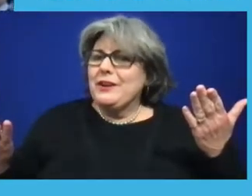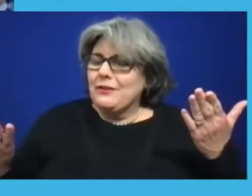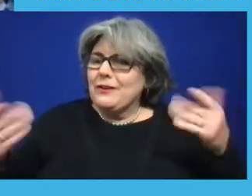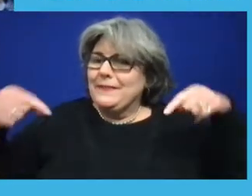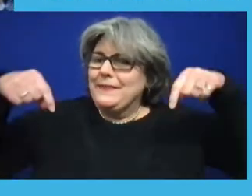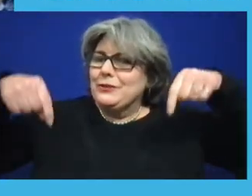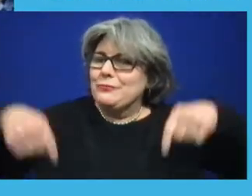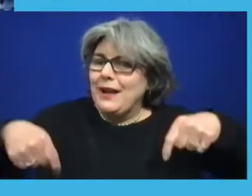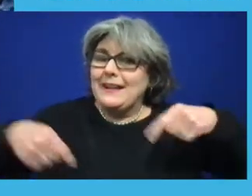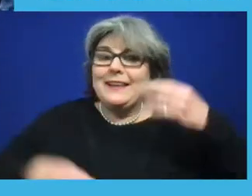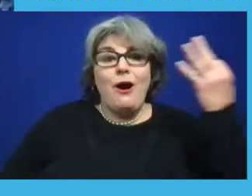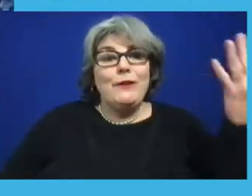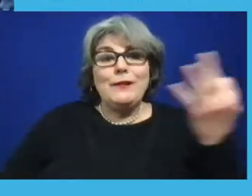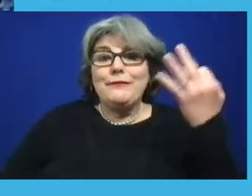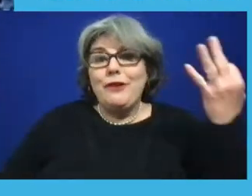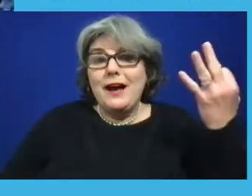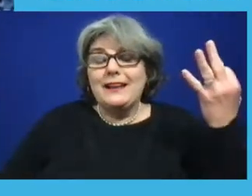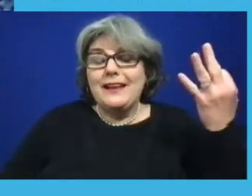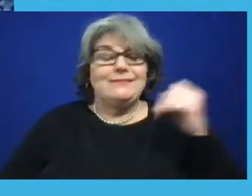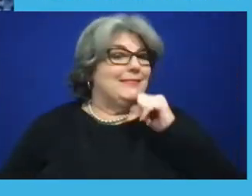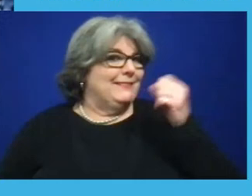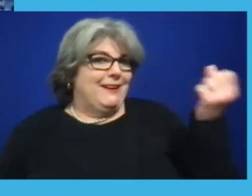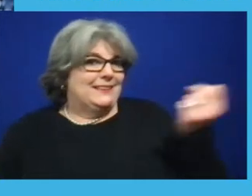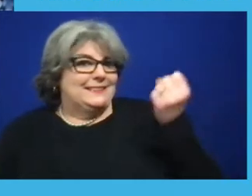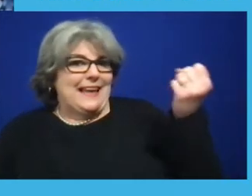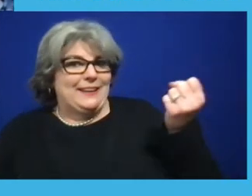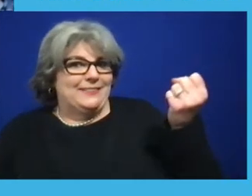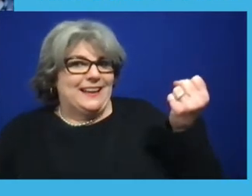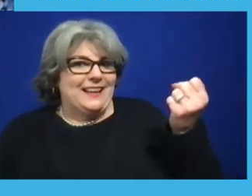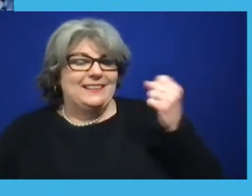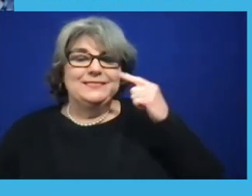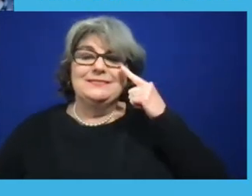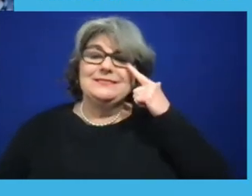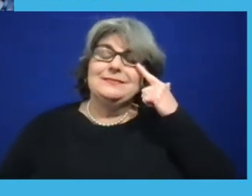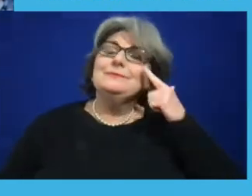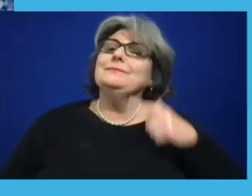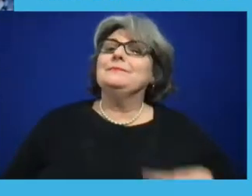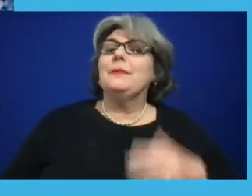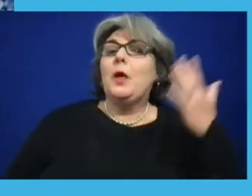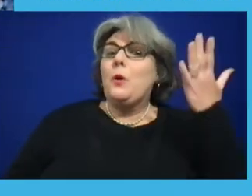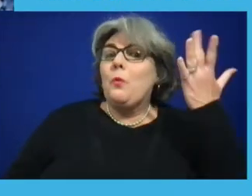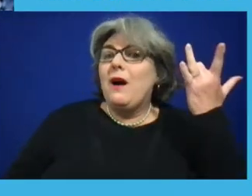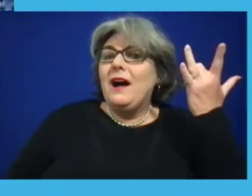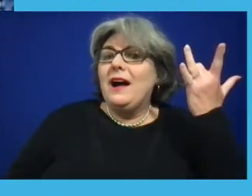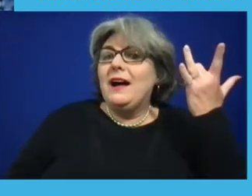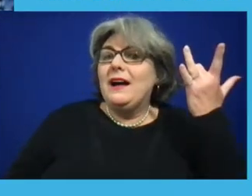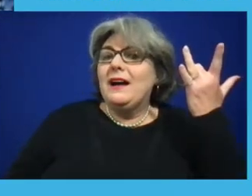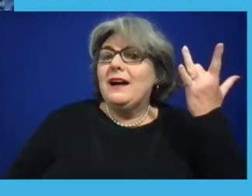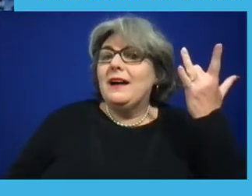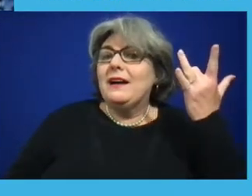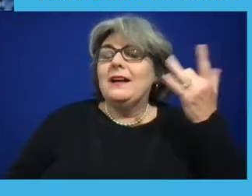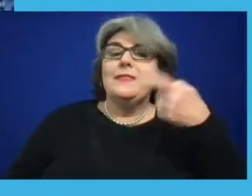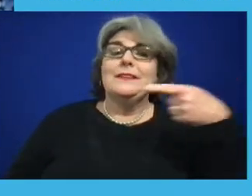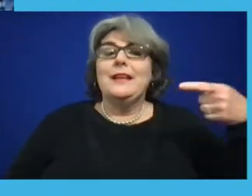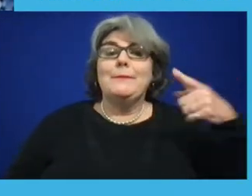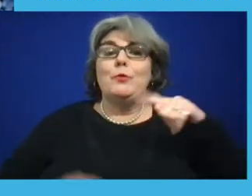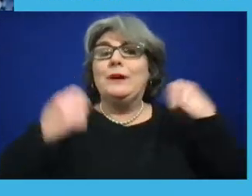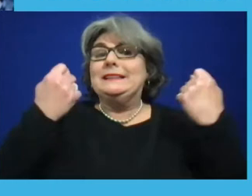There's a reason that we are holding this rally on a Friday instead of a Saturday.